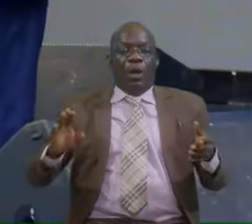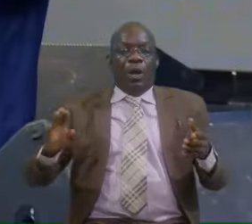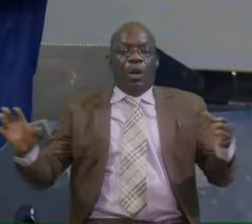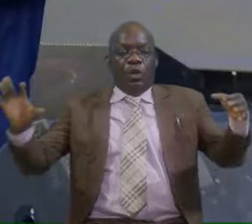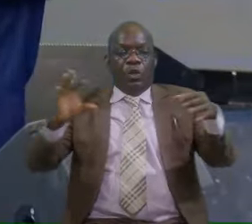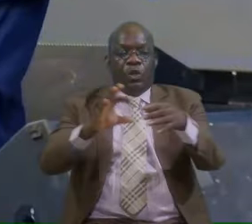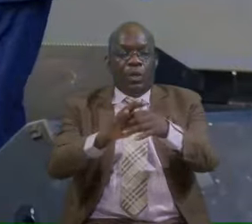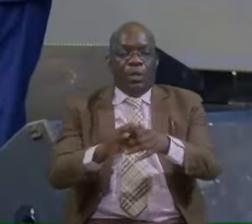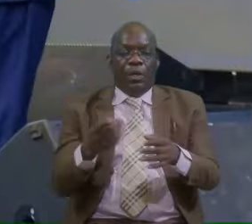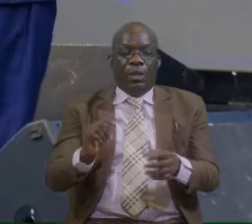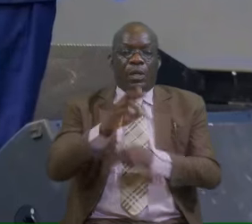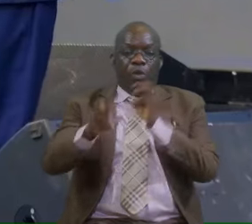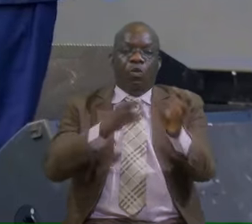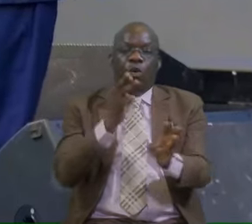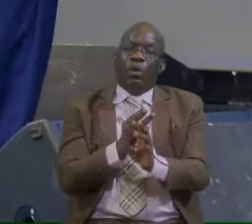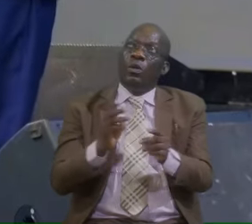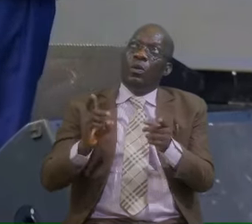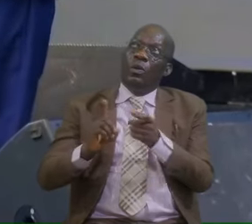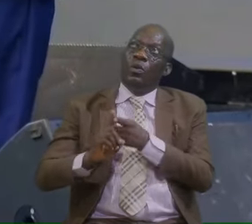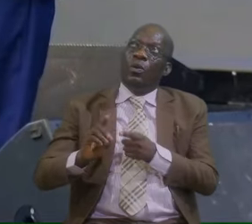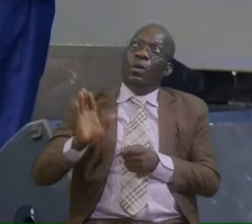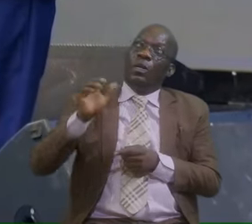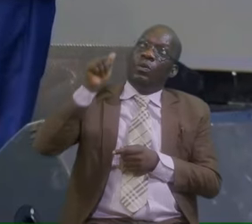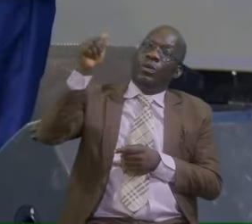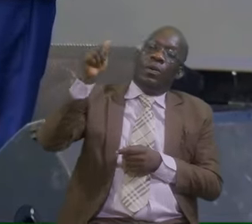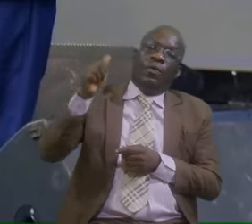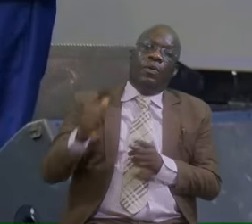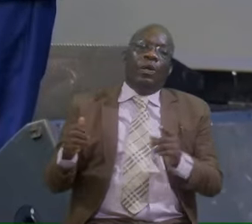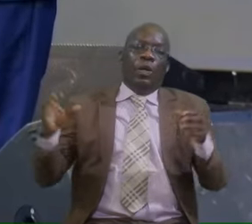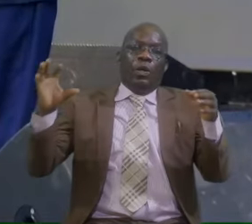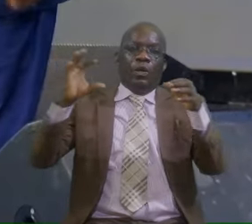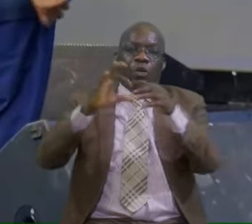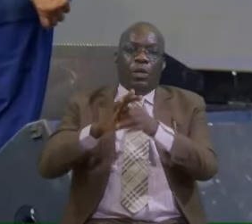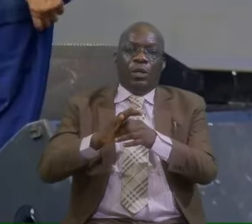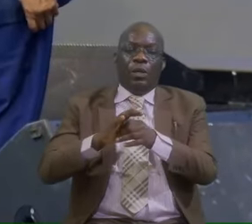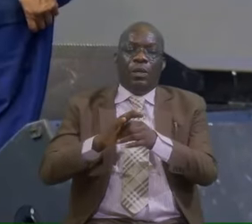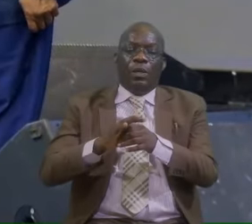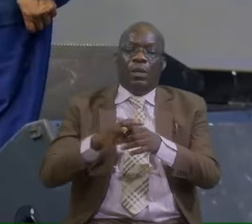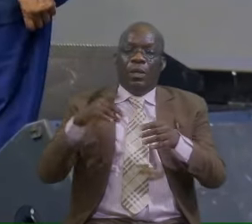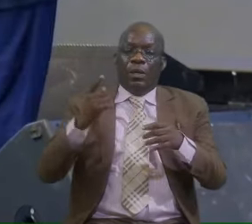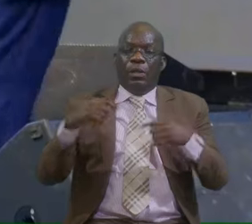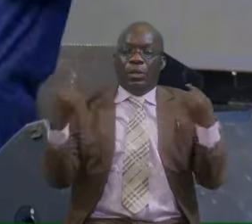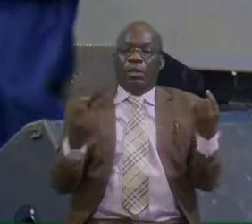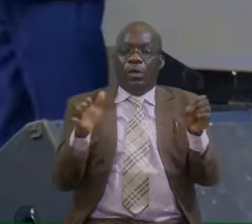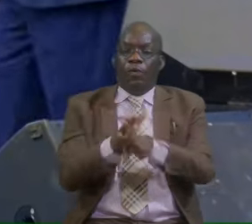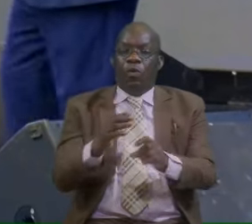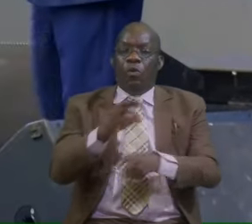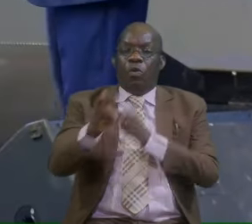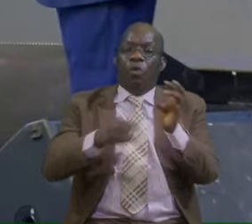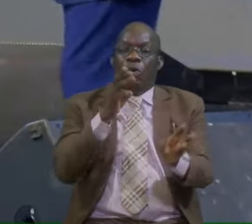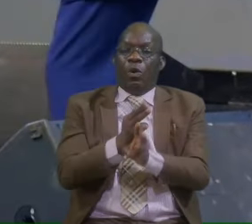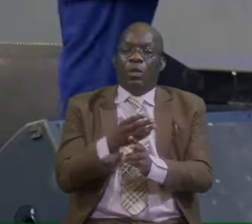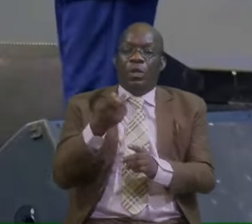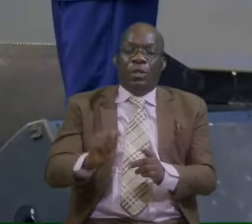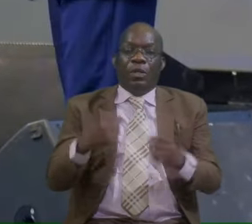world unto himself, reconciling the sinful world. The sinful